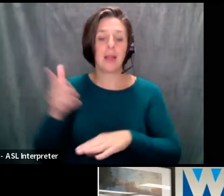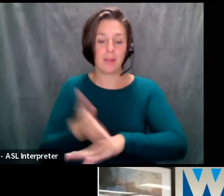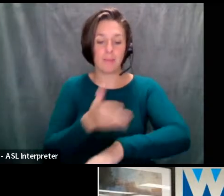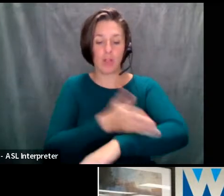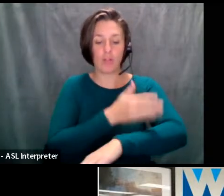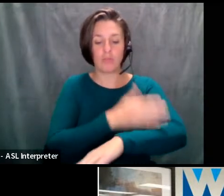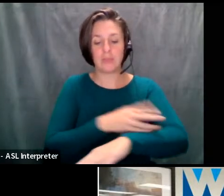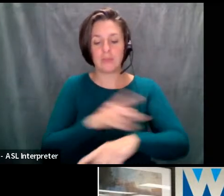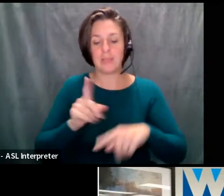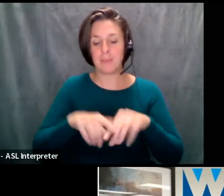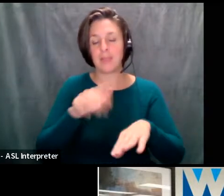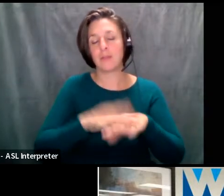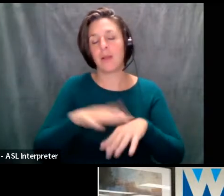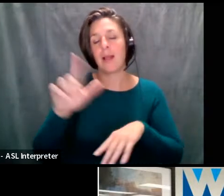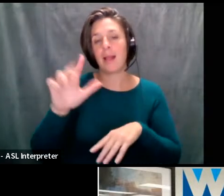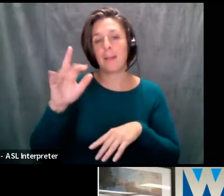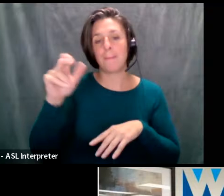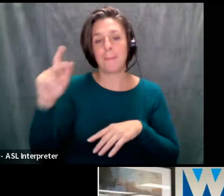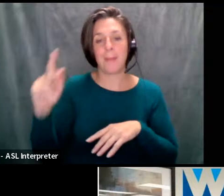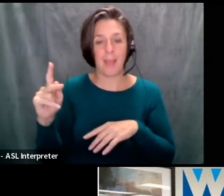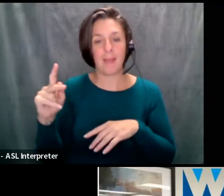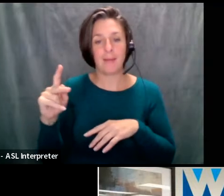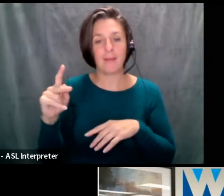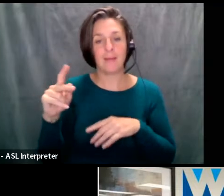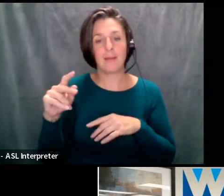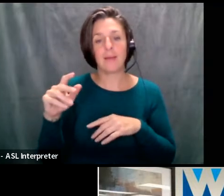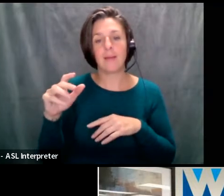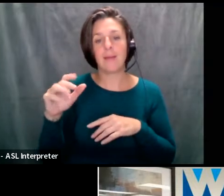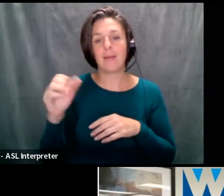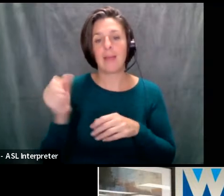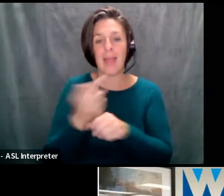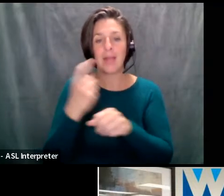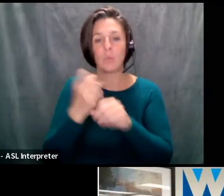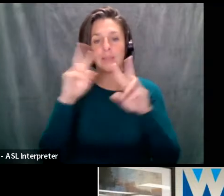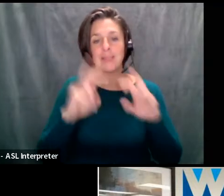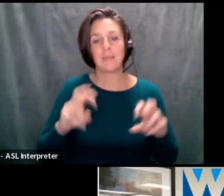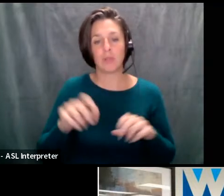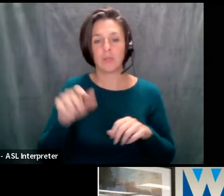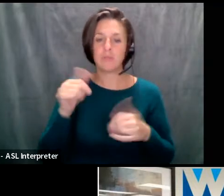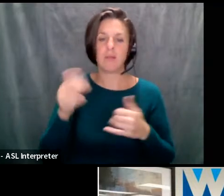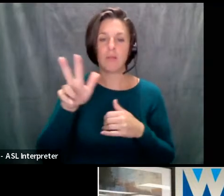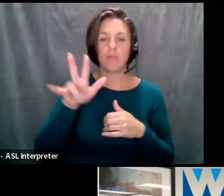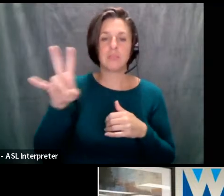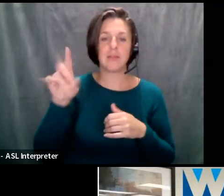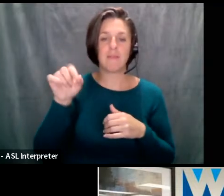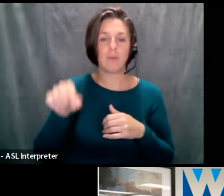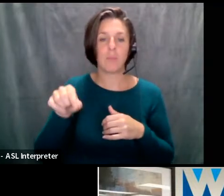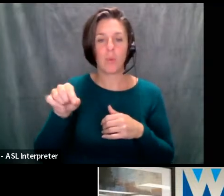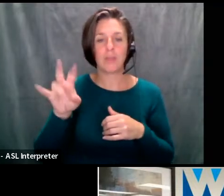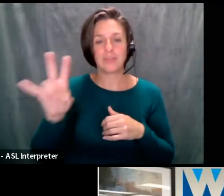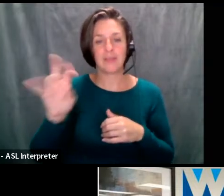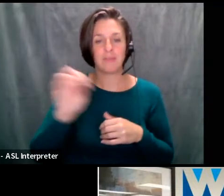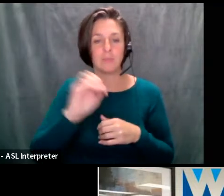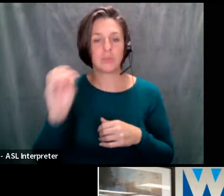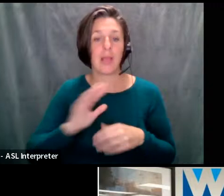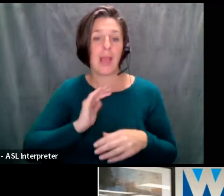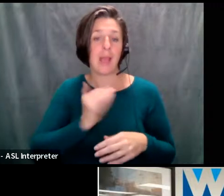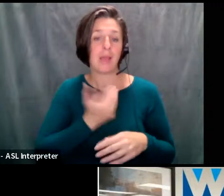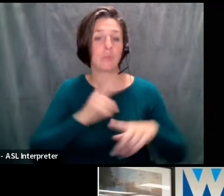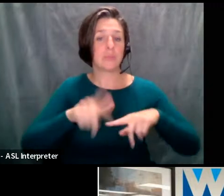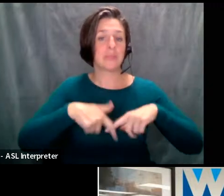is based on the LPAC annual assessment, is at 37.7%. Our suspension